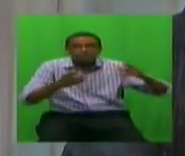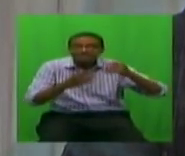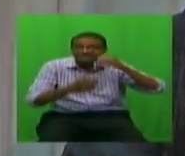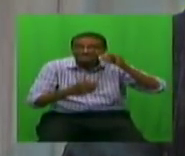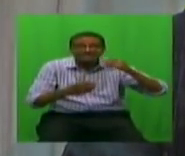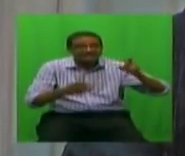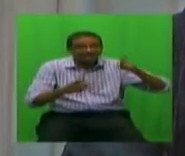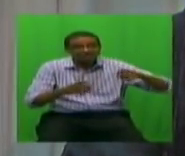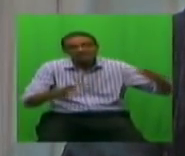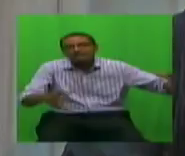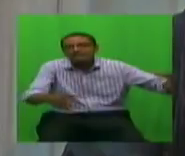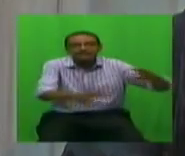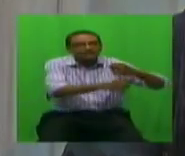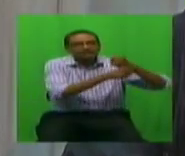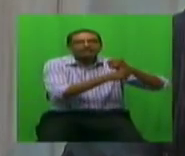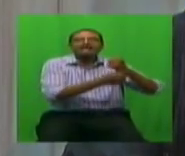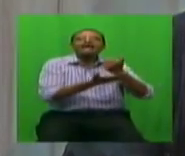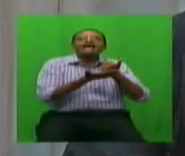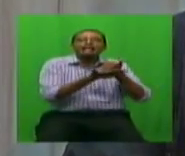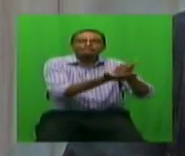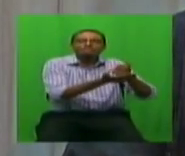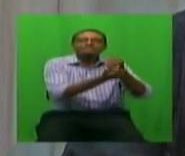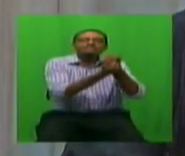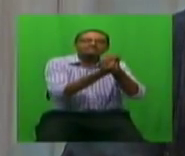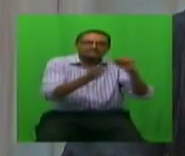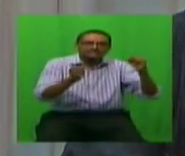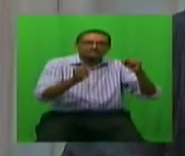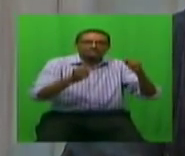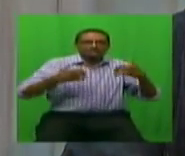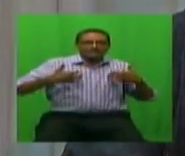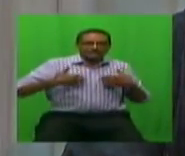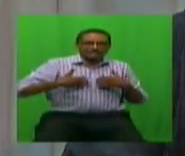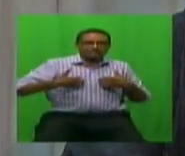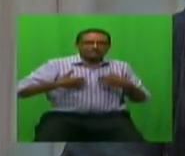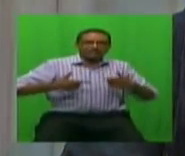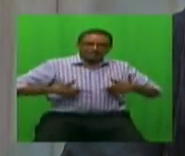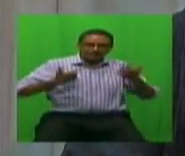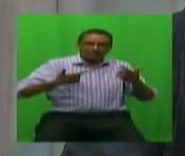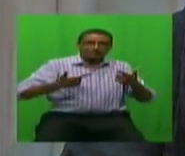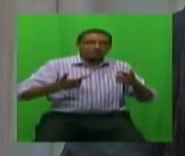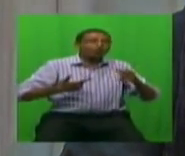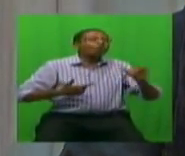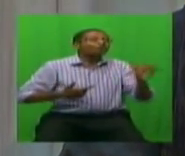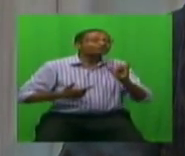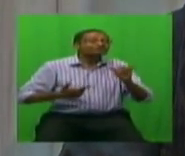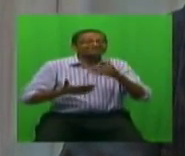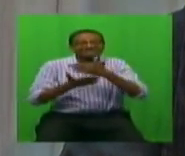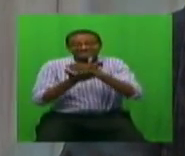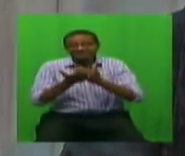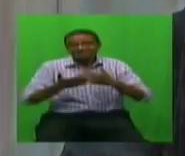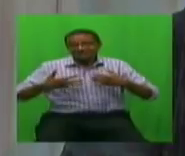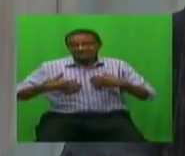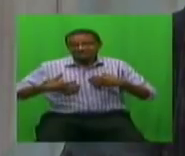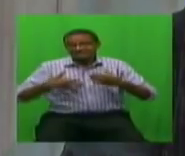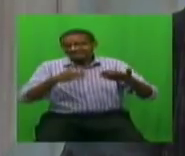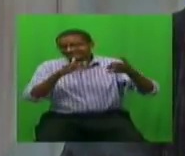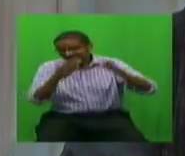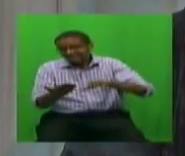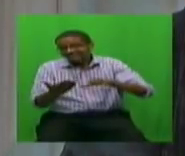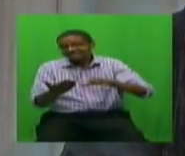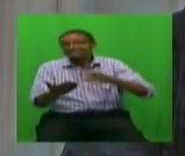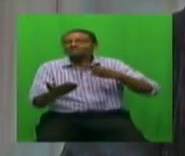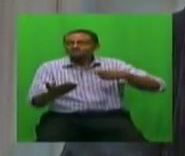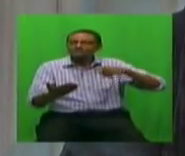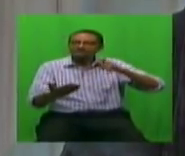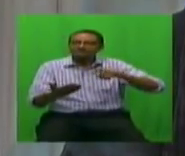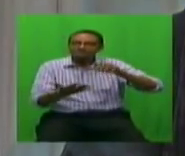and remove dead animals. In fact, I just came from St. Helena, where we're doing some of that right now. It's difficult to say the extent